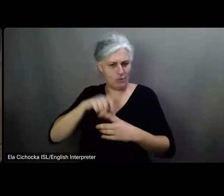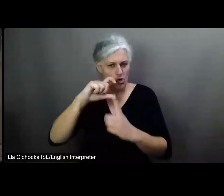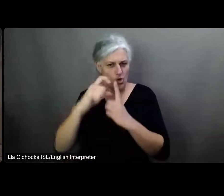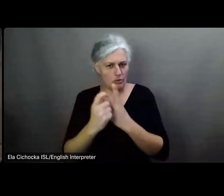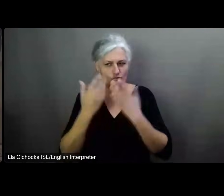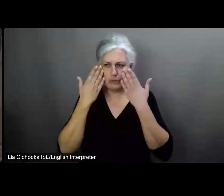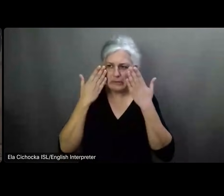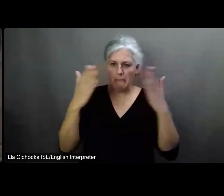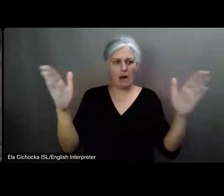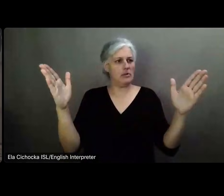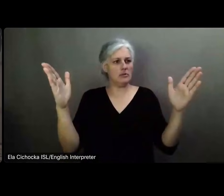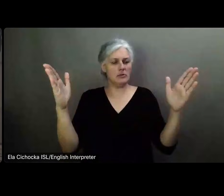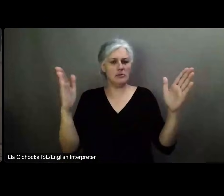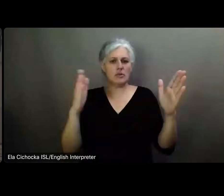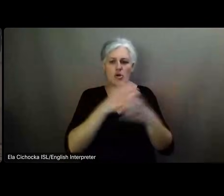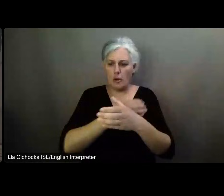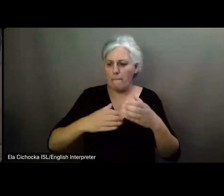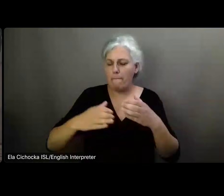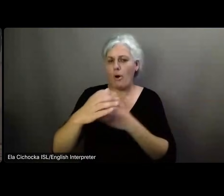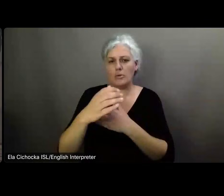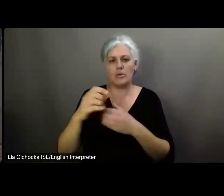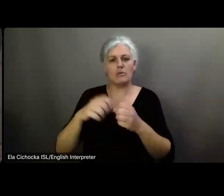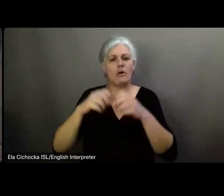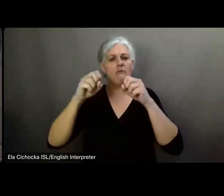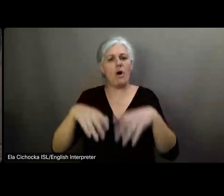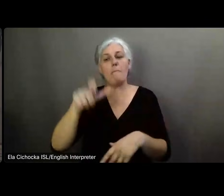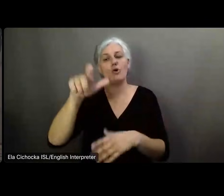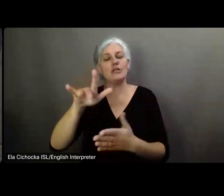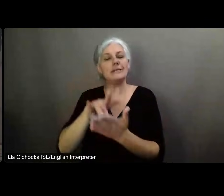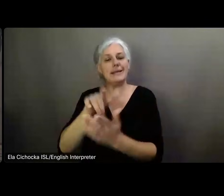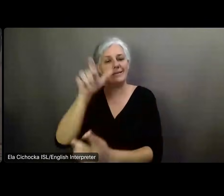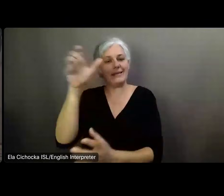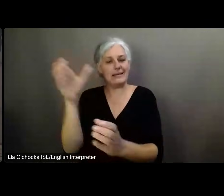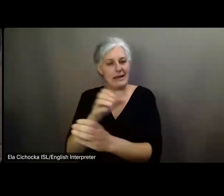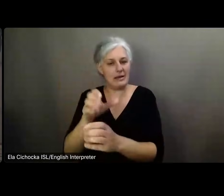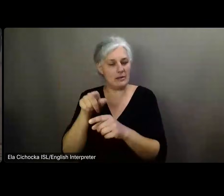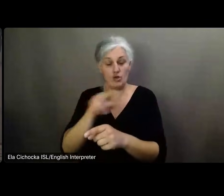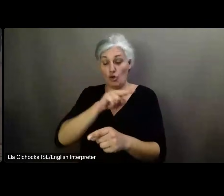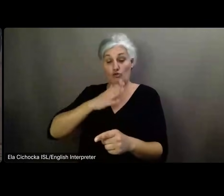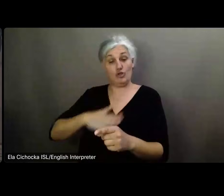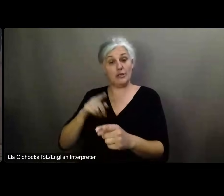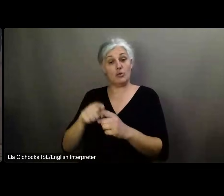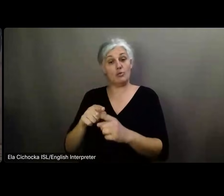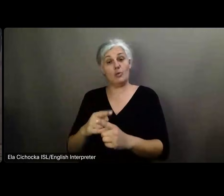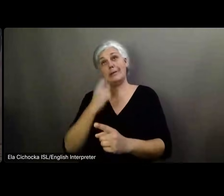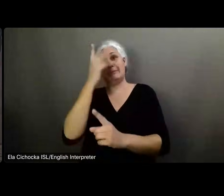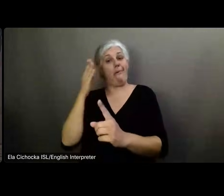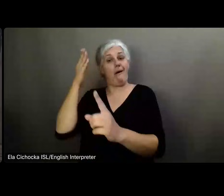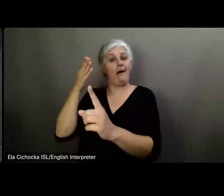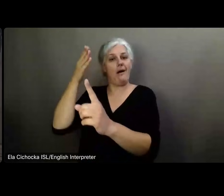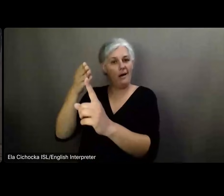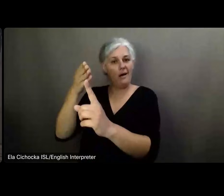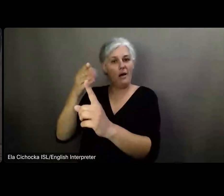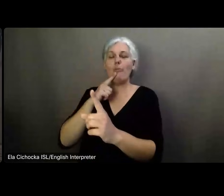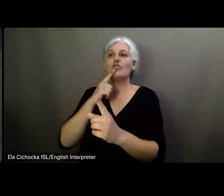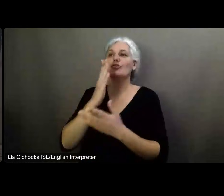transparency, compassion, and of course what we call patient-centered care, not only as something we aspire to and aim towards, but something